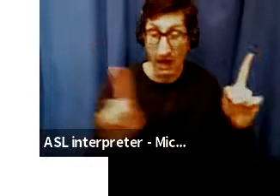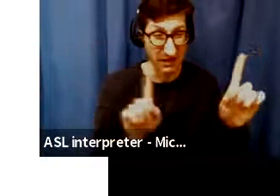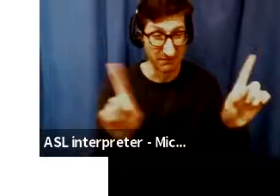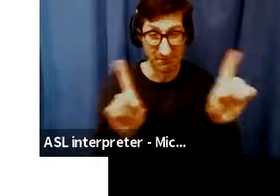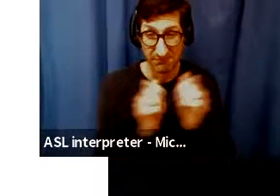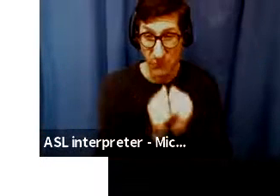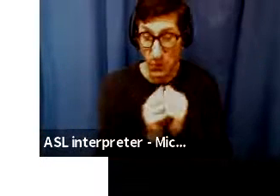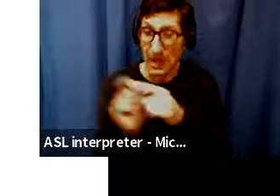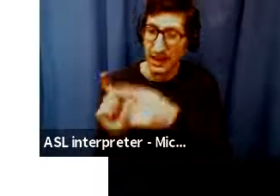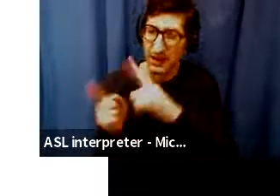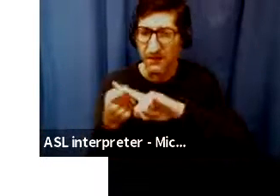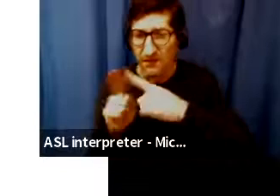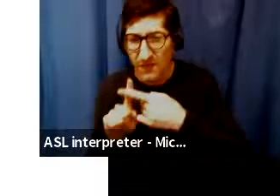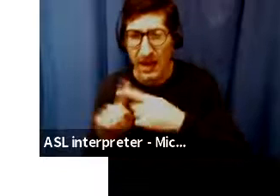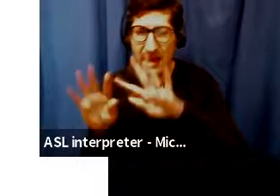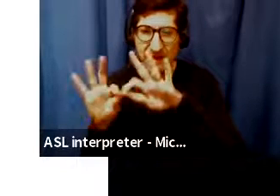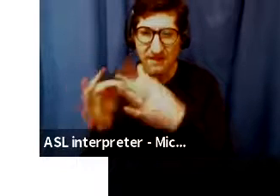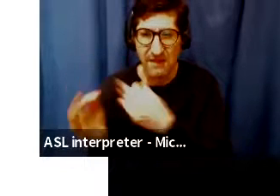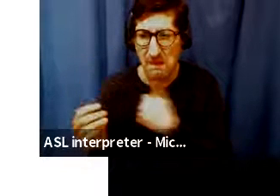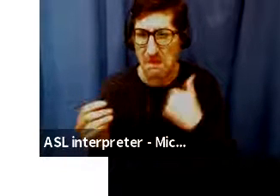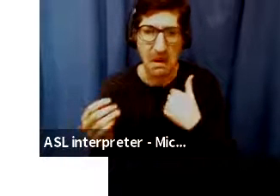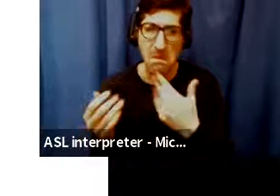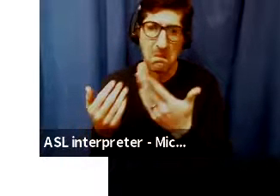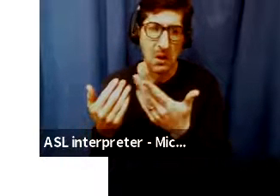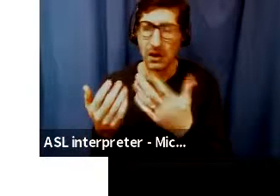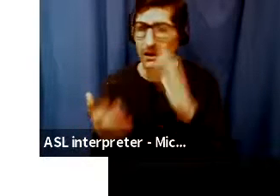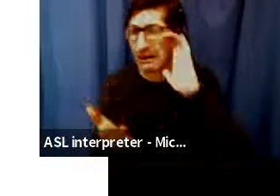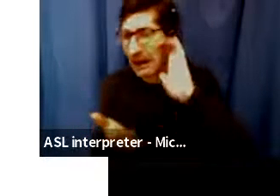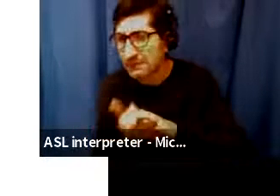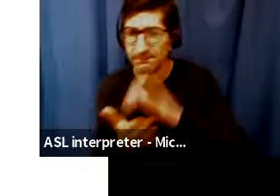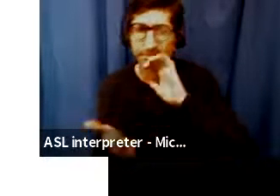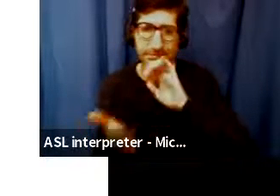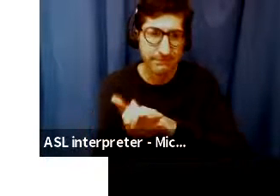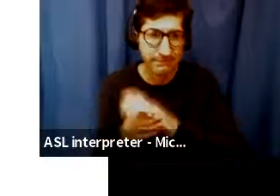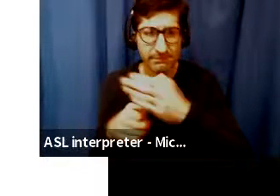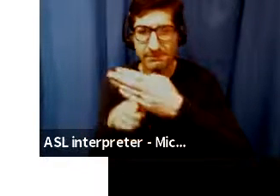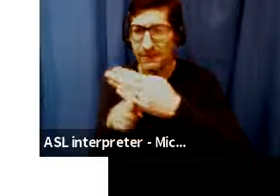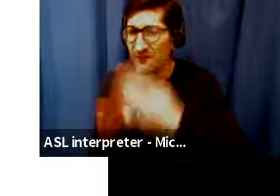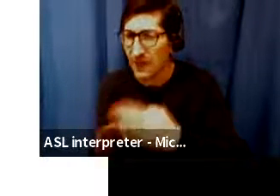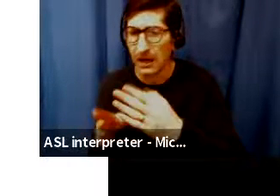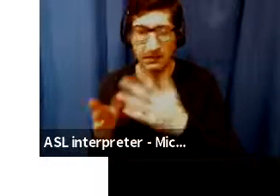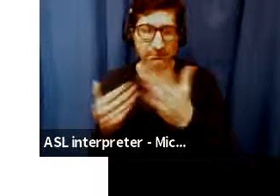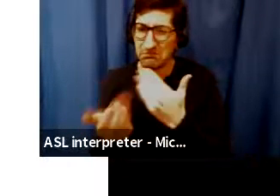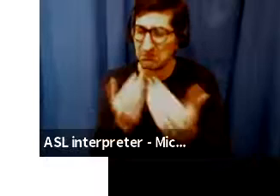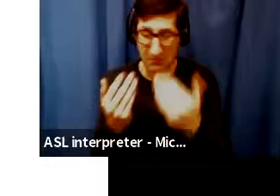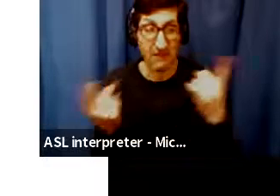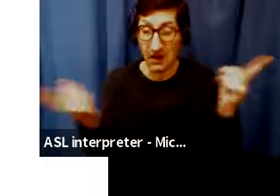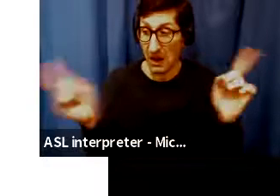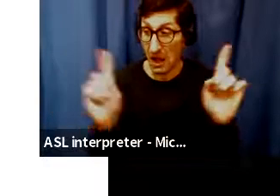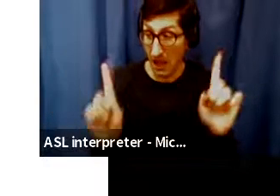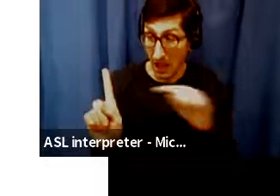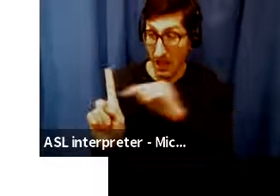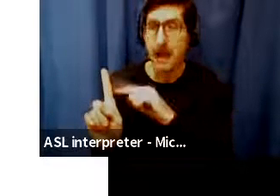them. Whether that's a family member, a spouse, a partner, a friend. So, anyone you